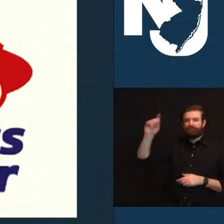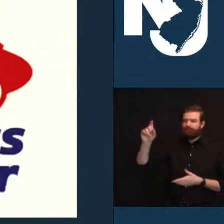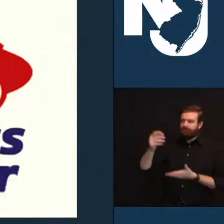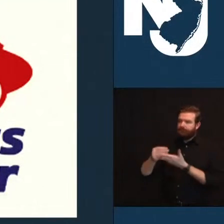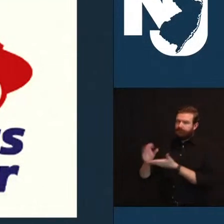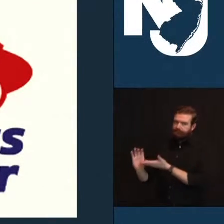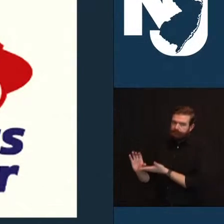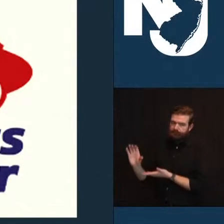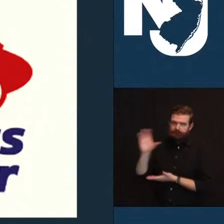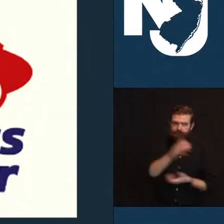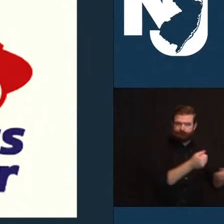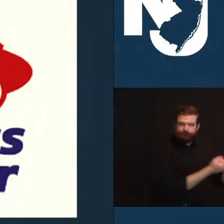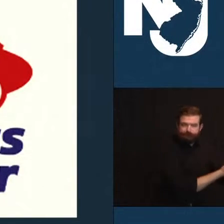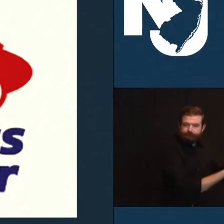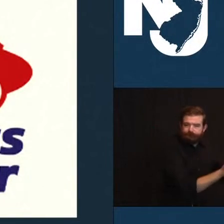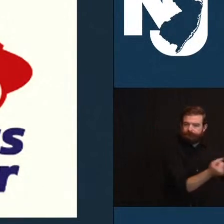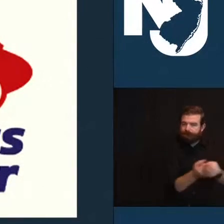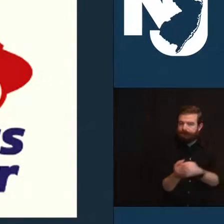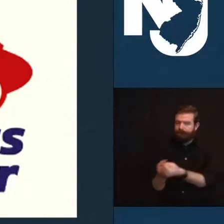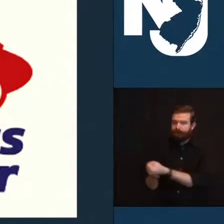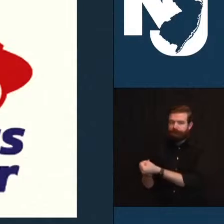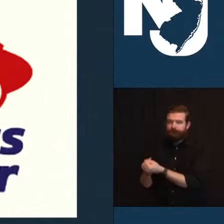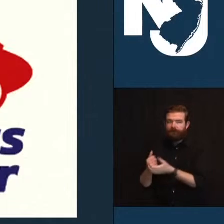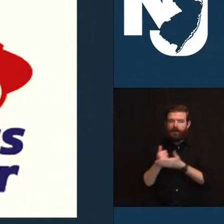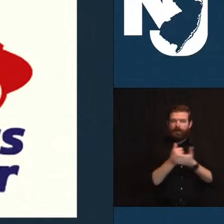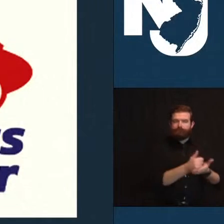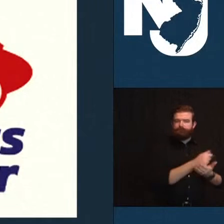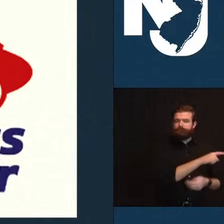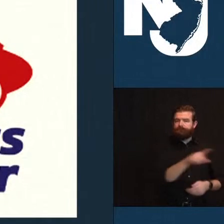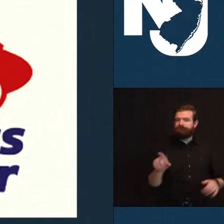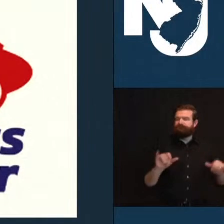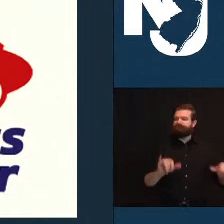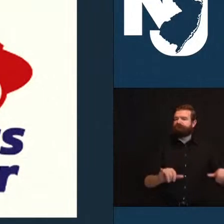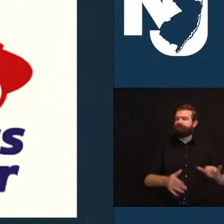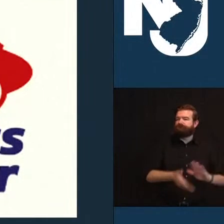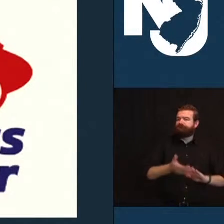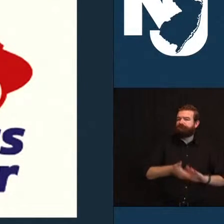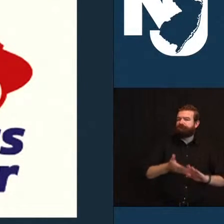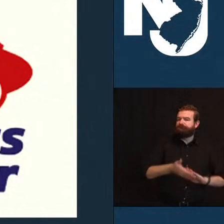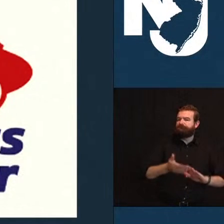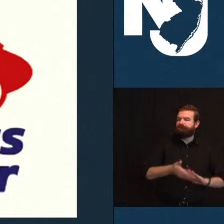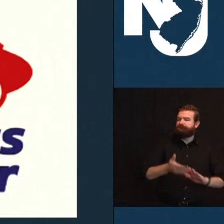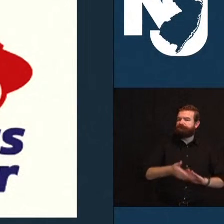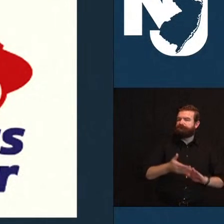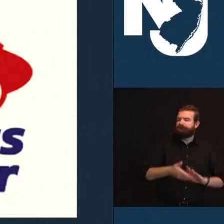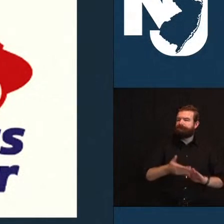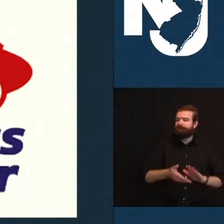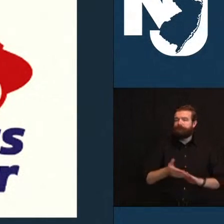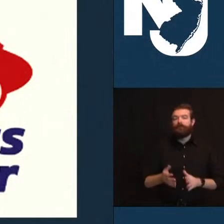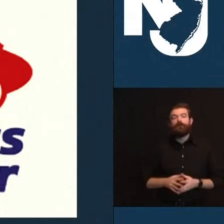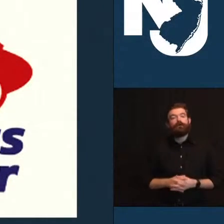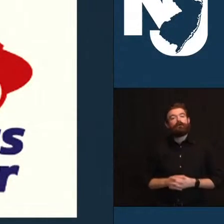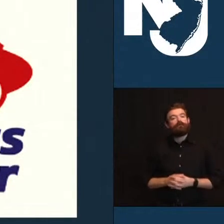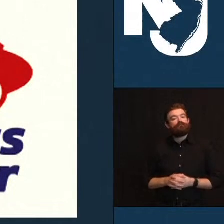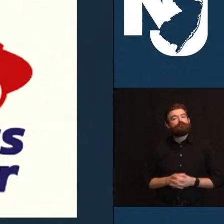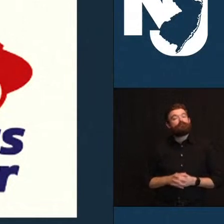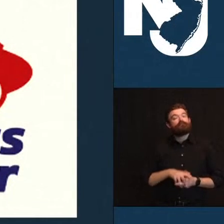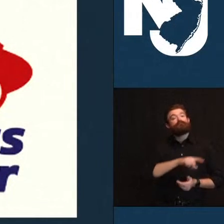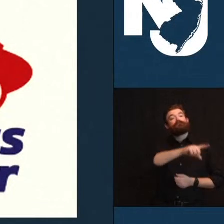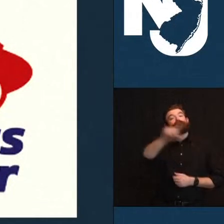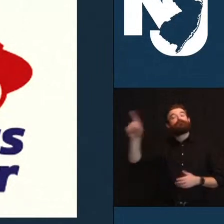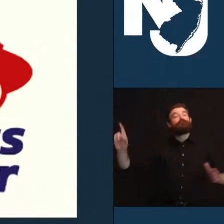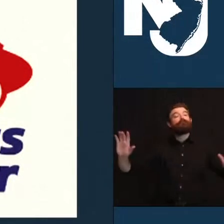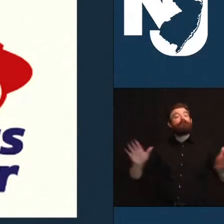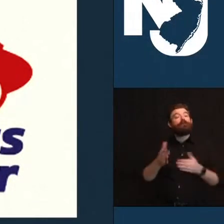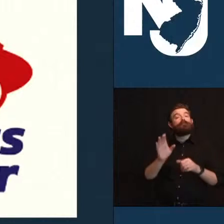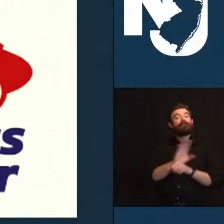a big, meaningful stimulus bill passed, signed, and sent on its way for small businesses, for the unemployed,